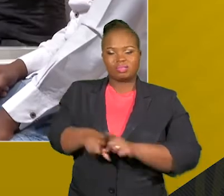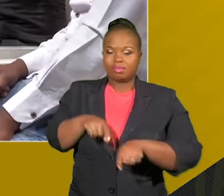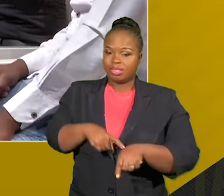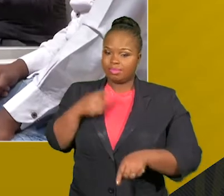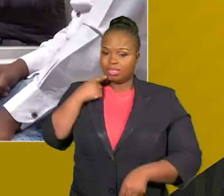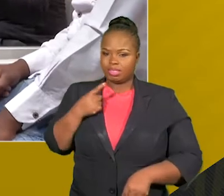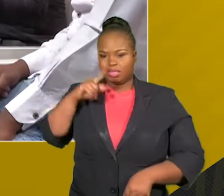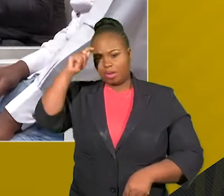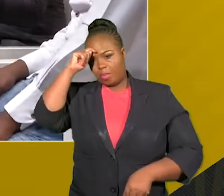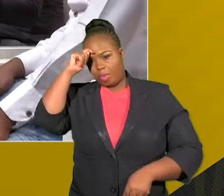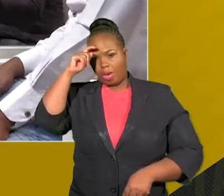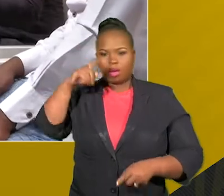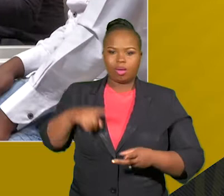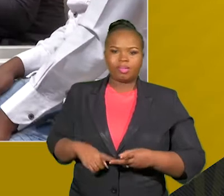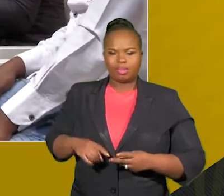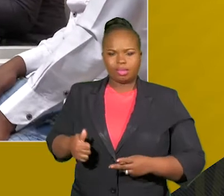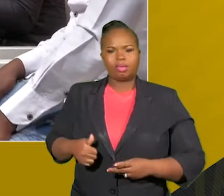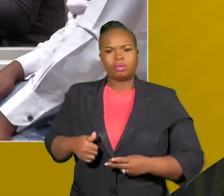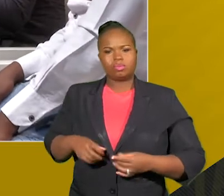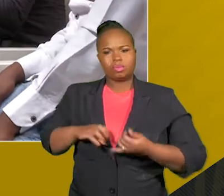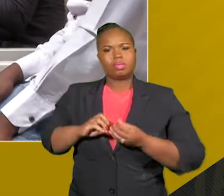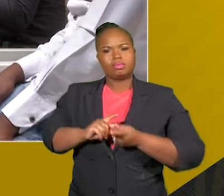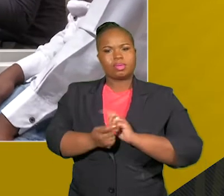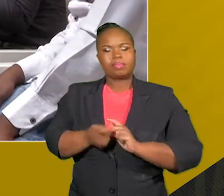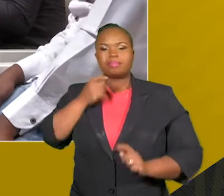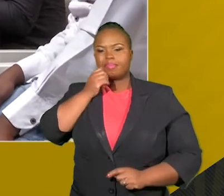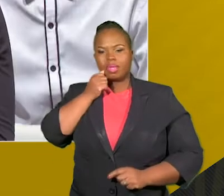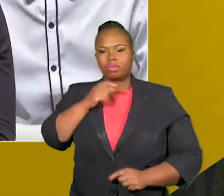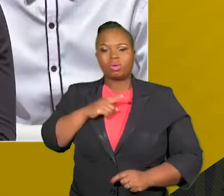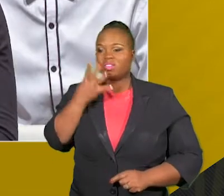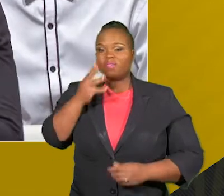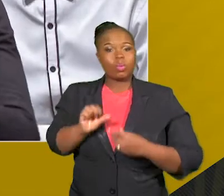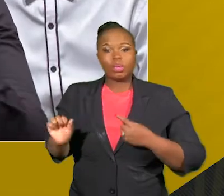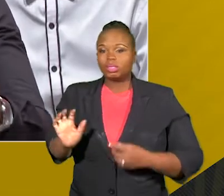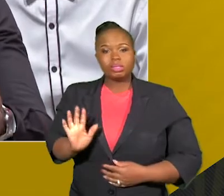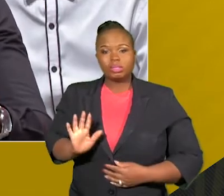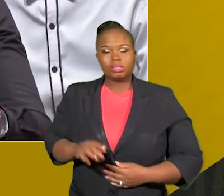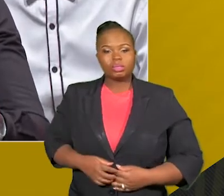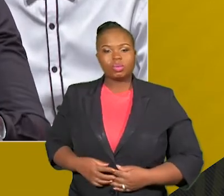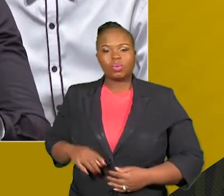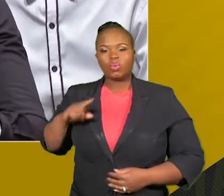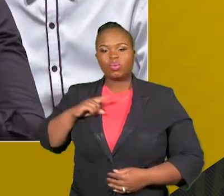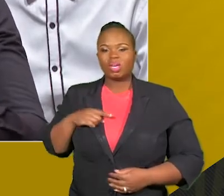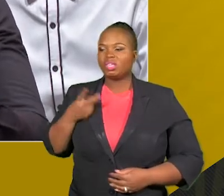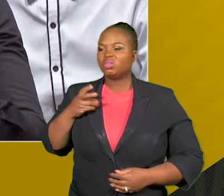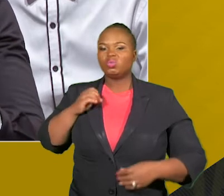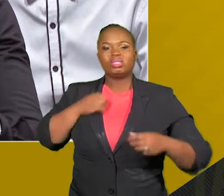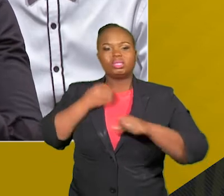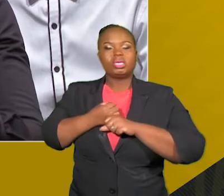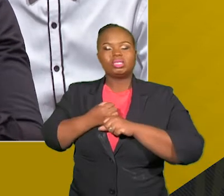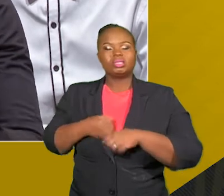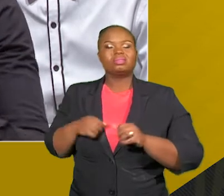say it's a boy or umfana, that is when you start making a man. And I said you don't make a man in 4 weeks after ignoring 20 years of